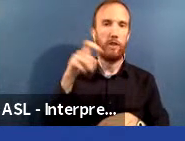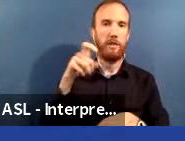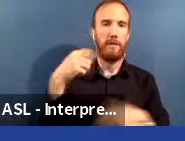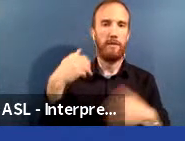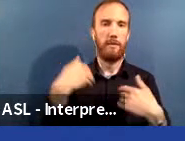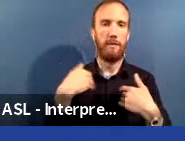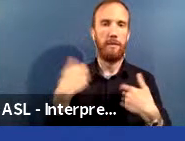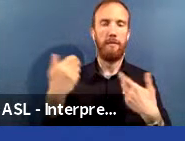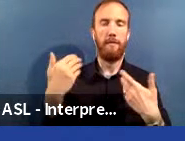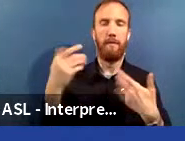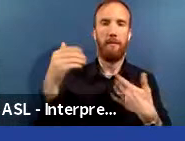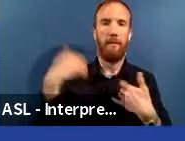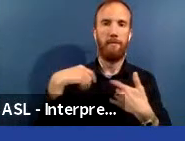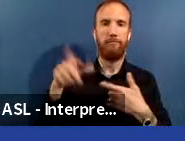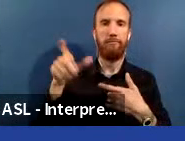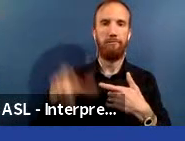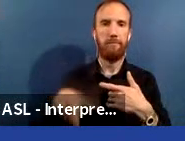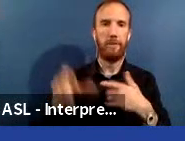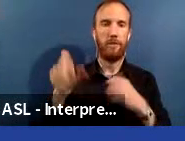Gracias.